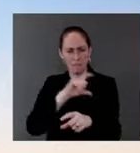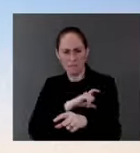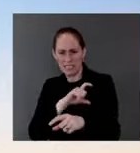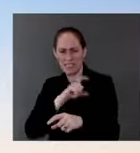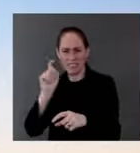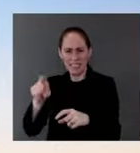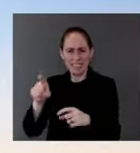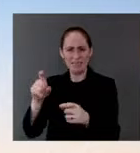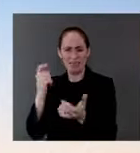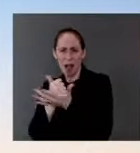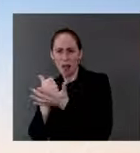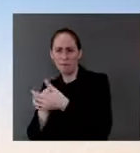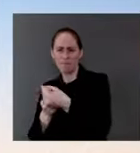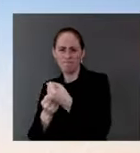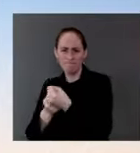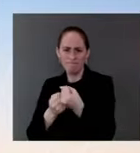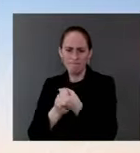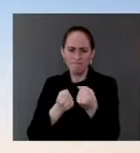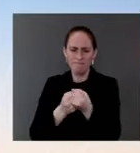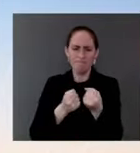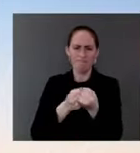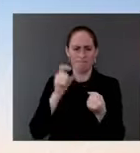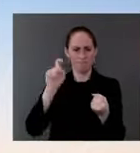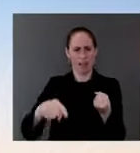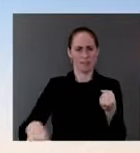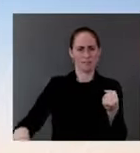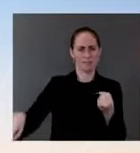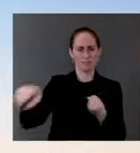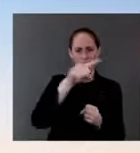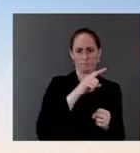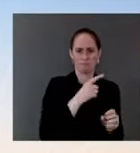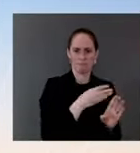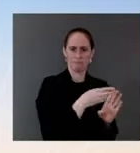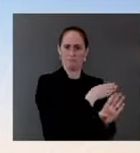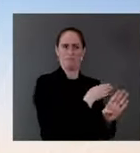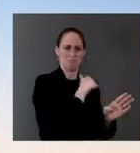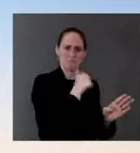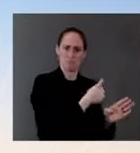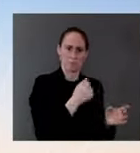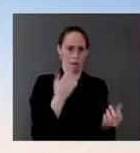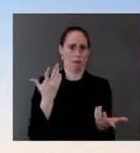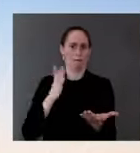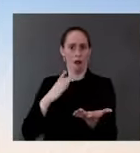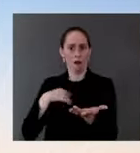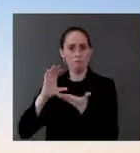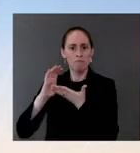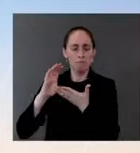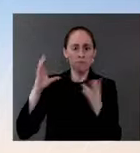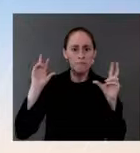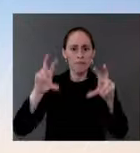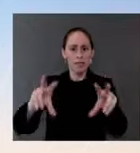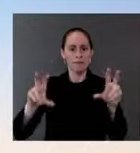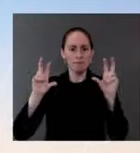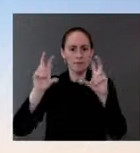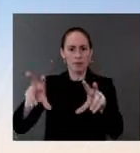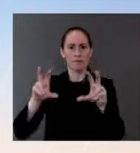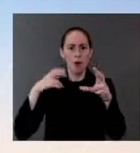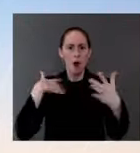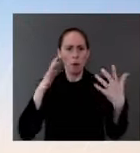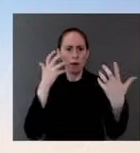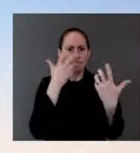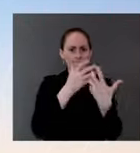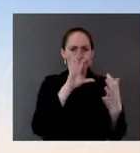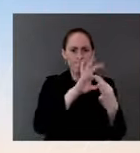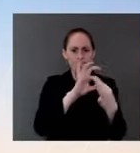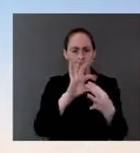but we have proposed additional funding. We are working directly now, and obviously this work is ongoing. And one real quick